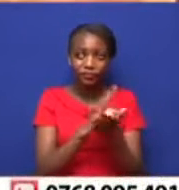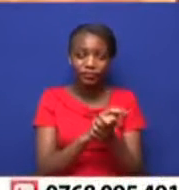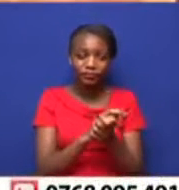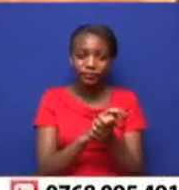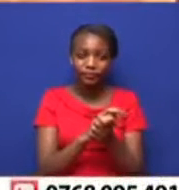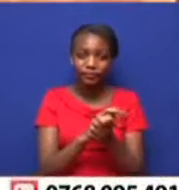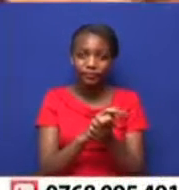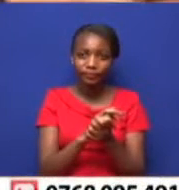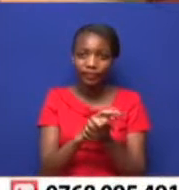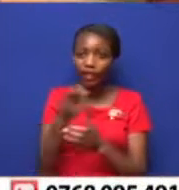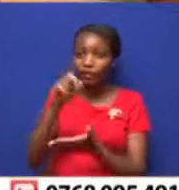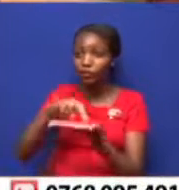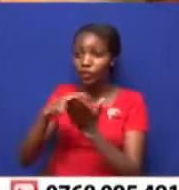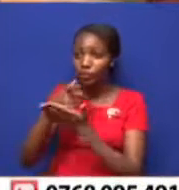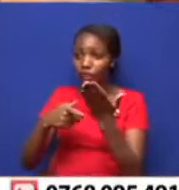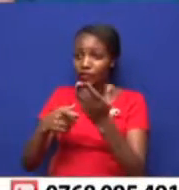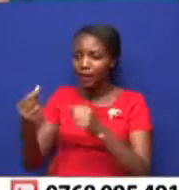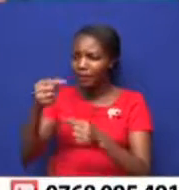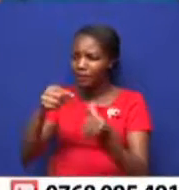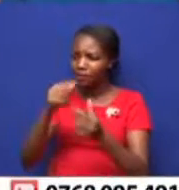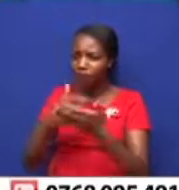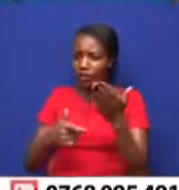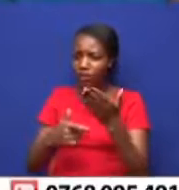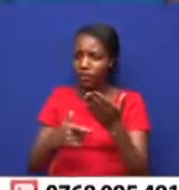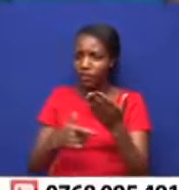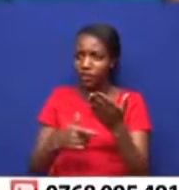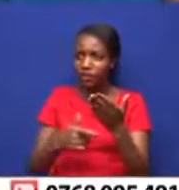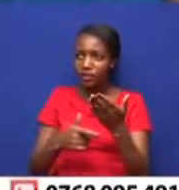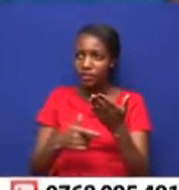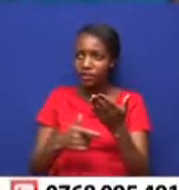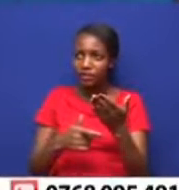Right. What do you mean a mixture of everything? A mixture of what and what exactly?